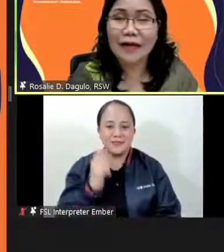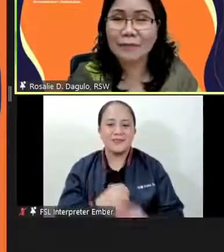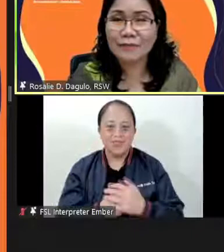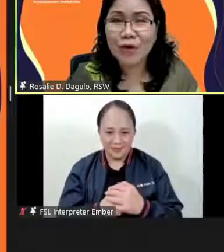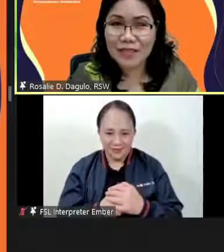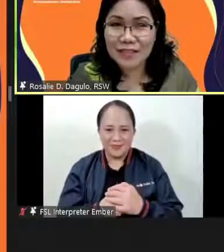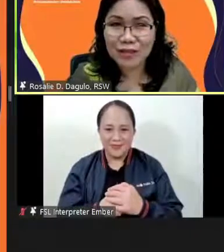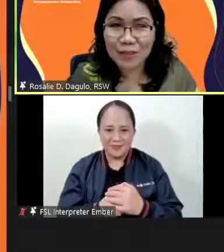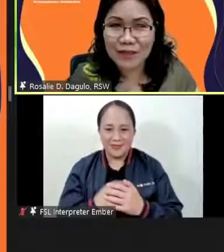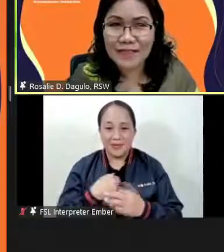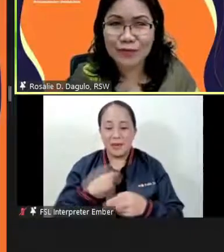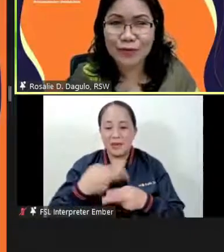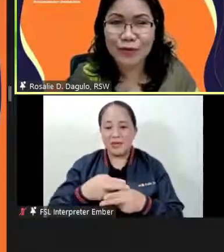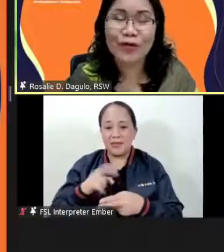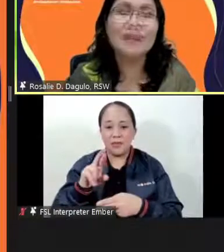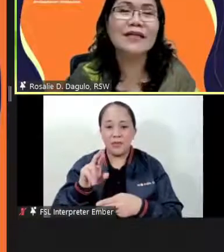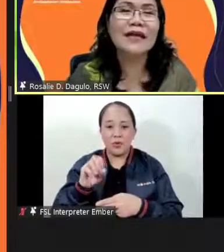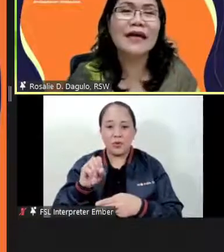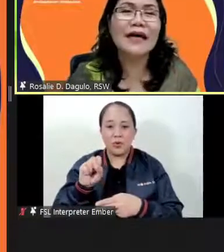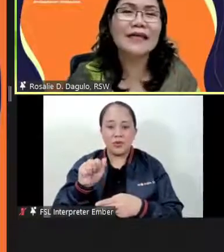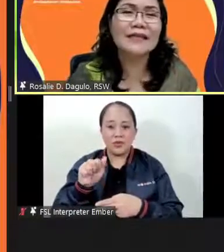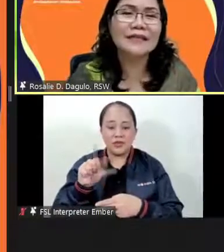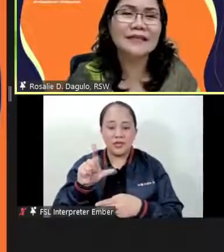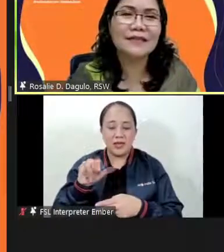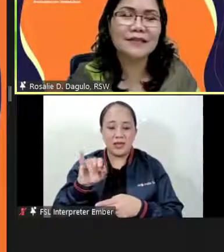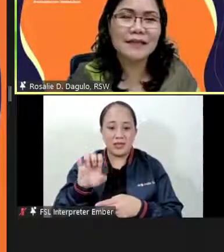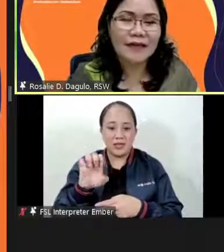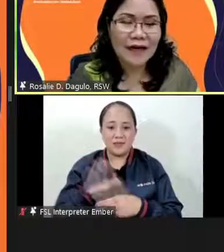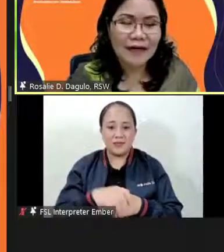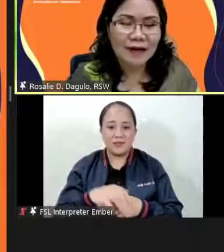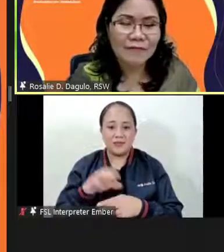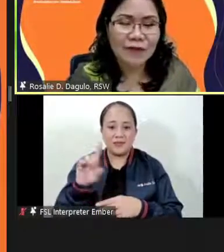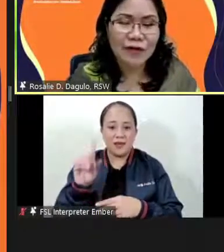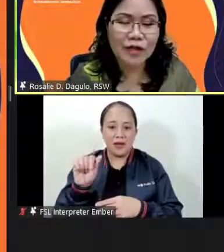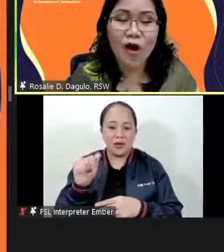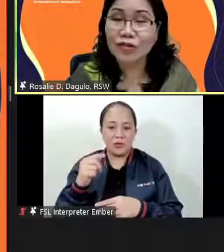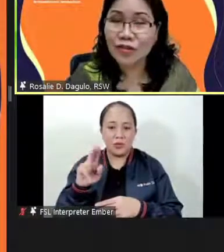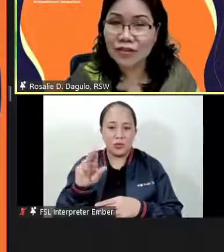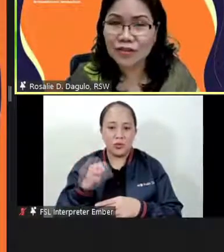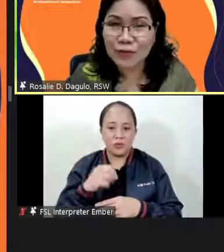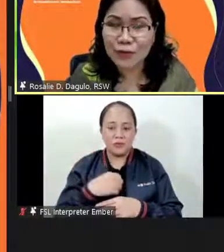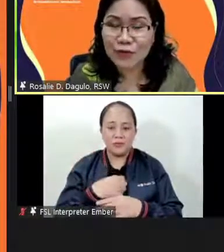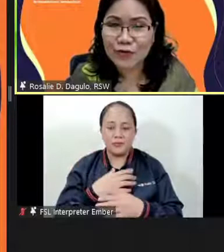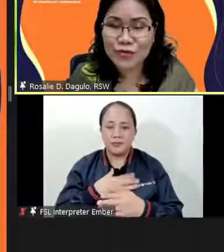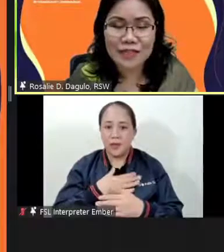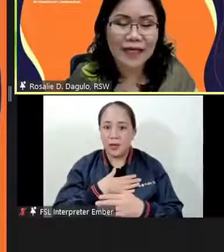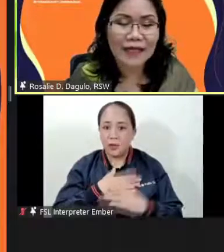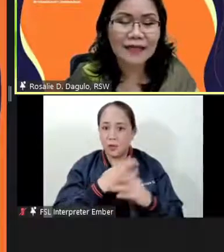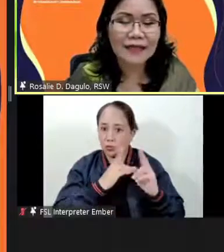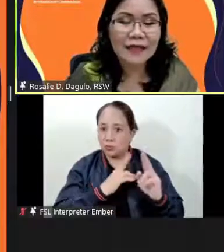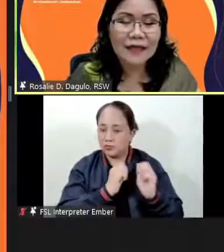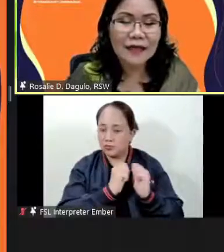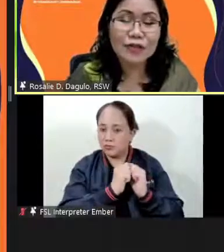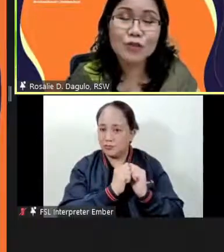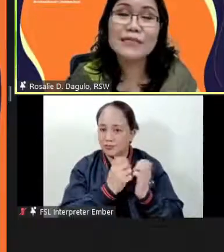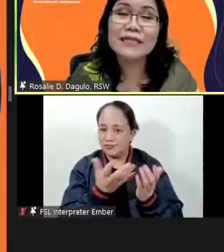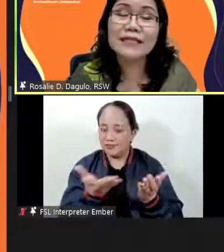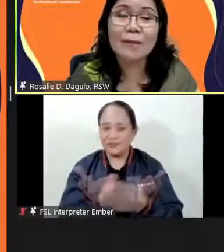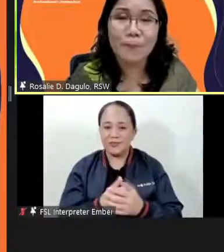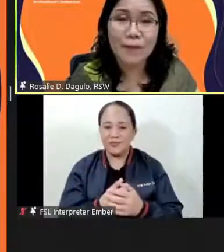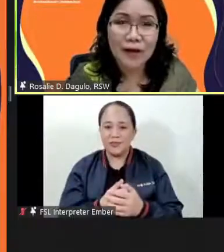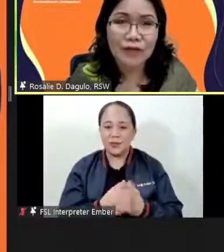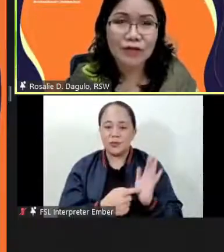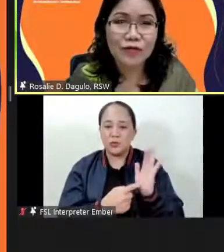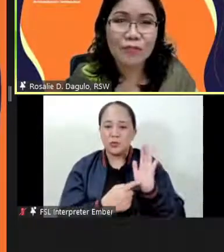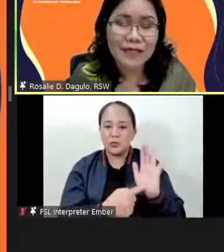I am Rosalie Dobles Dagulo, and I am very honored to be with you today to present